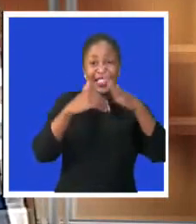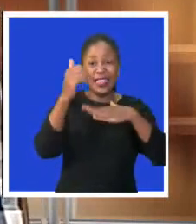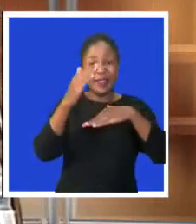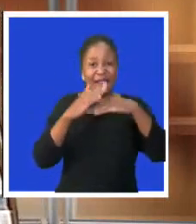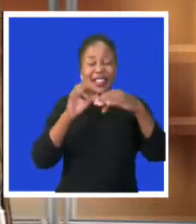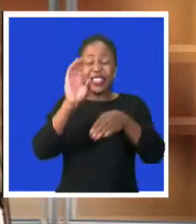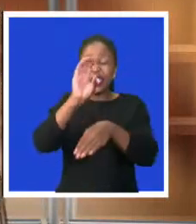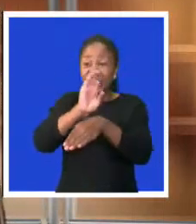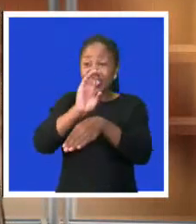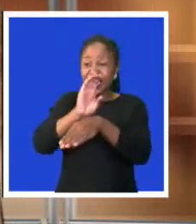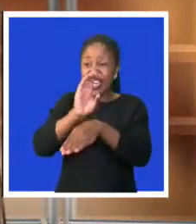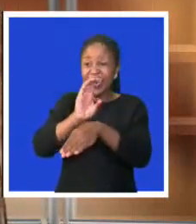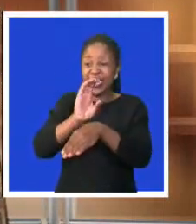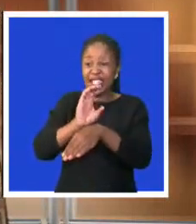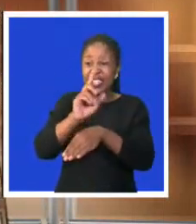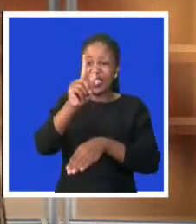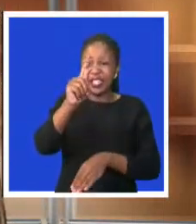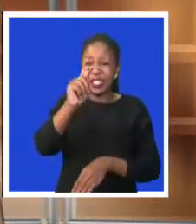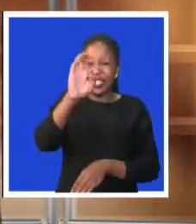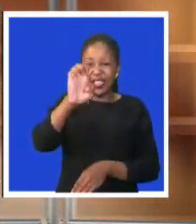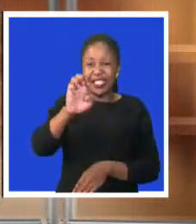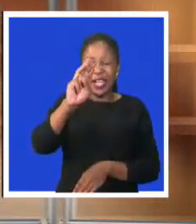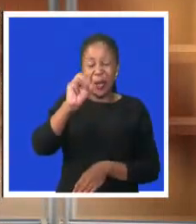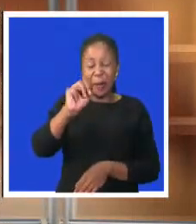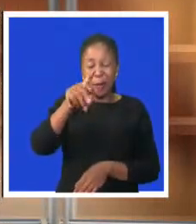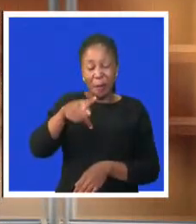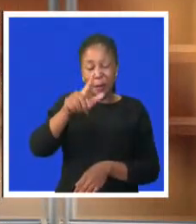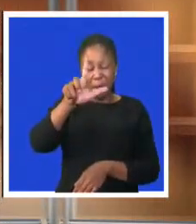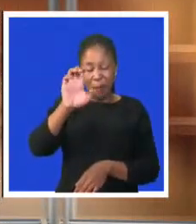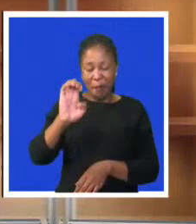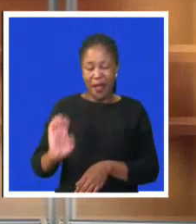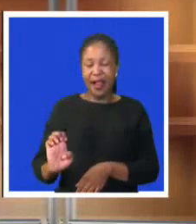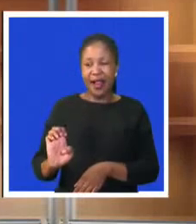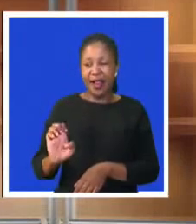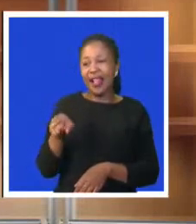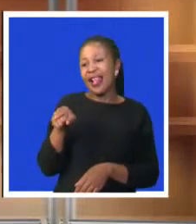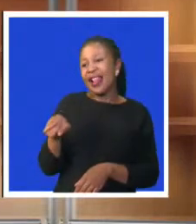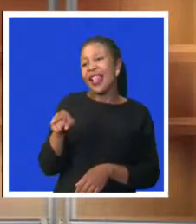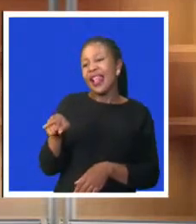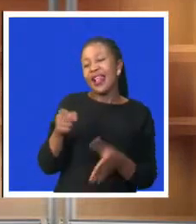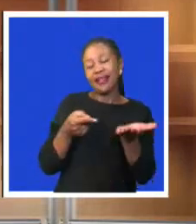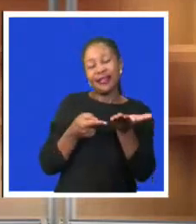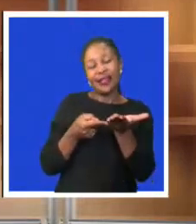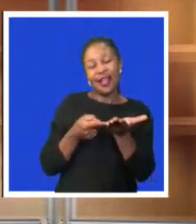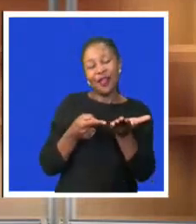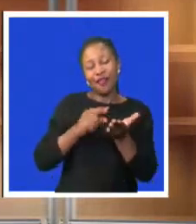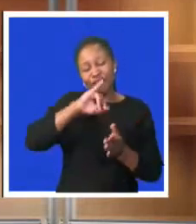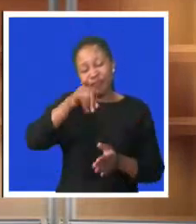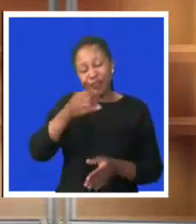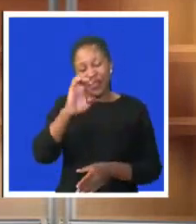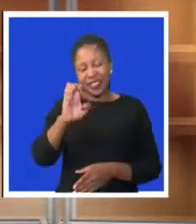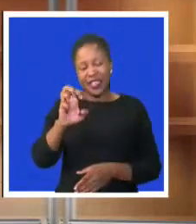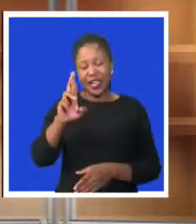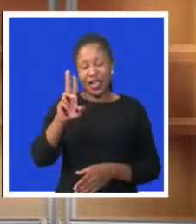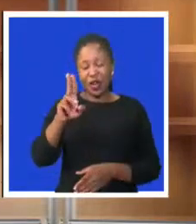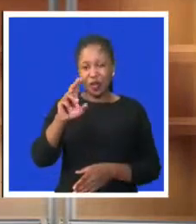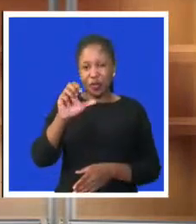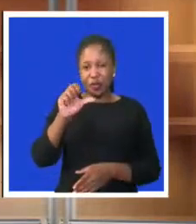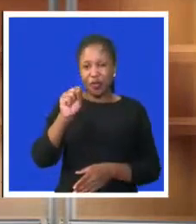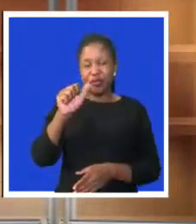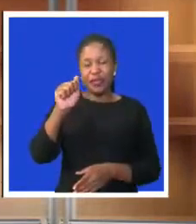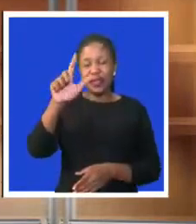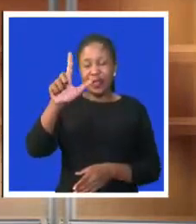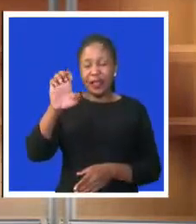many people as the temple was central in Jewish people. Moving on,